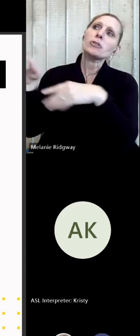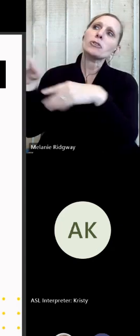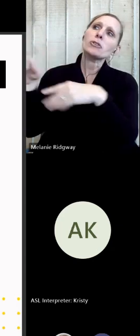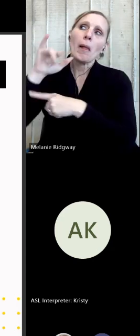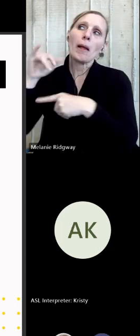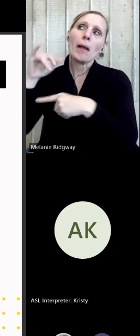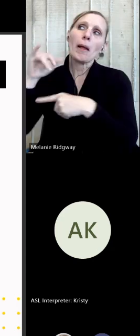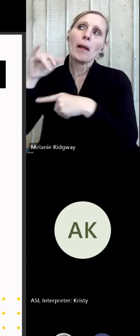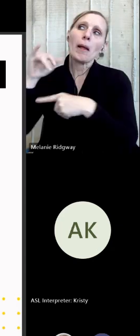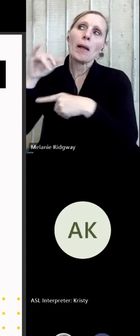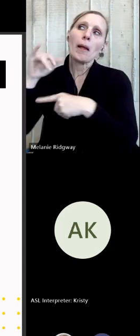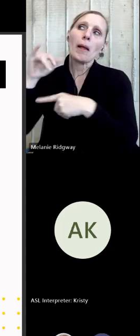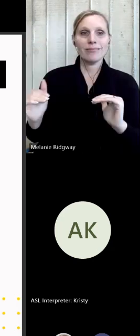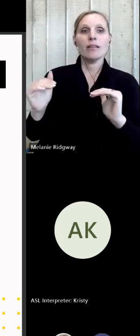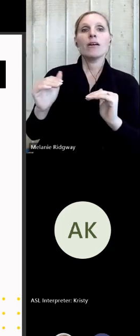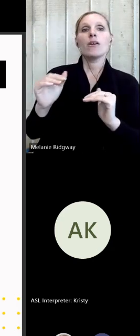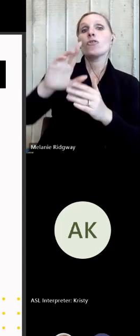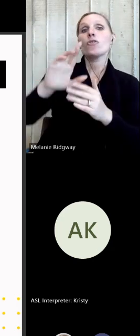job.